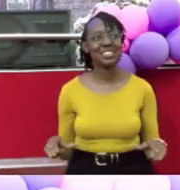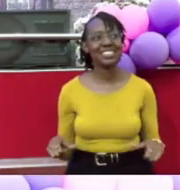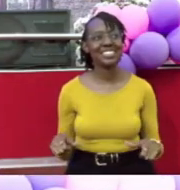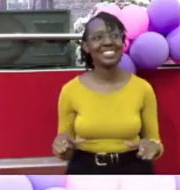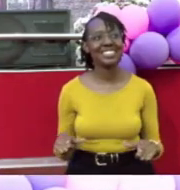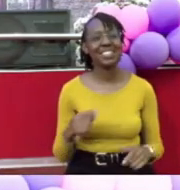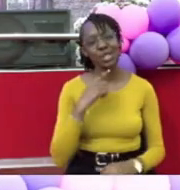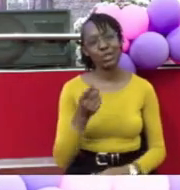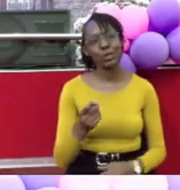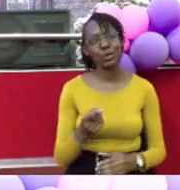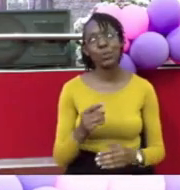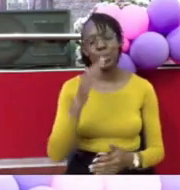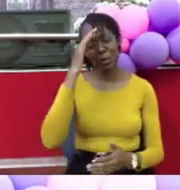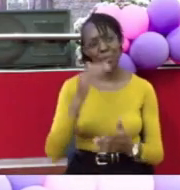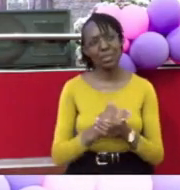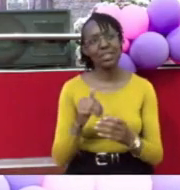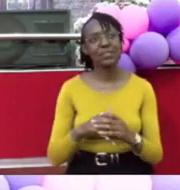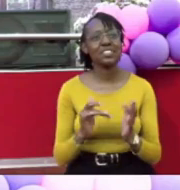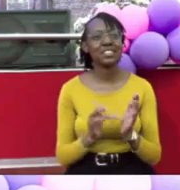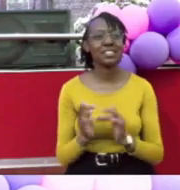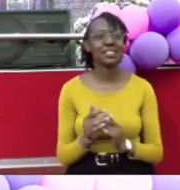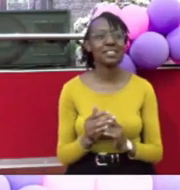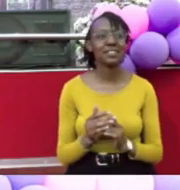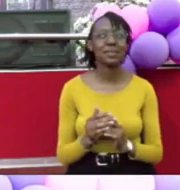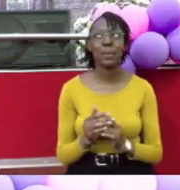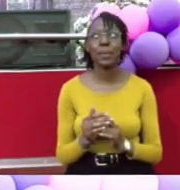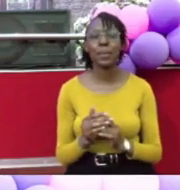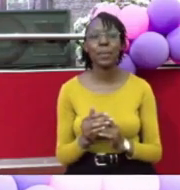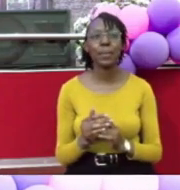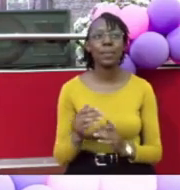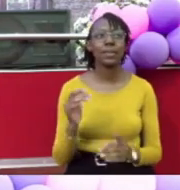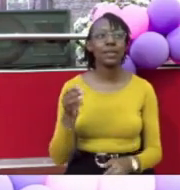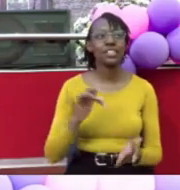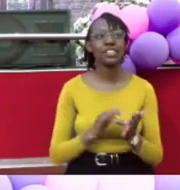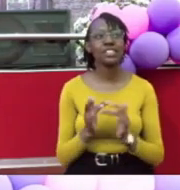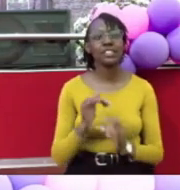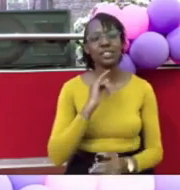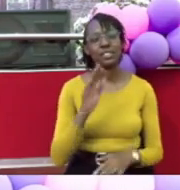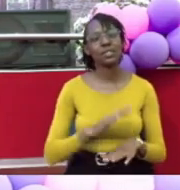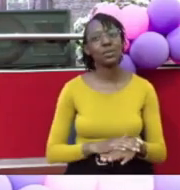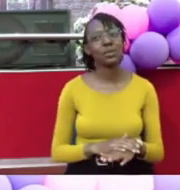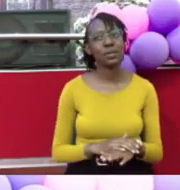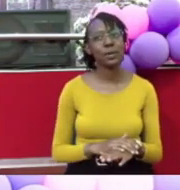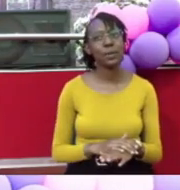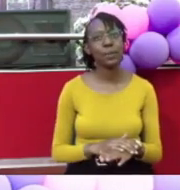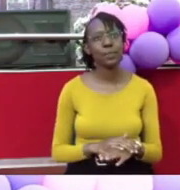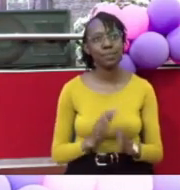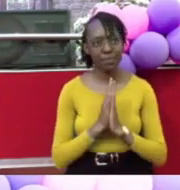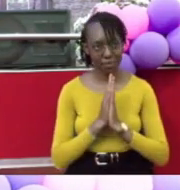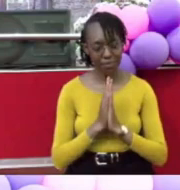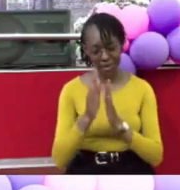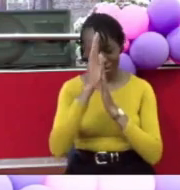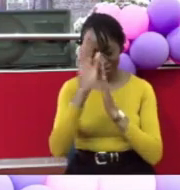he's so sweet. Yeah, yes, ni tamu sana. He's a good God. Ni Mungu mwema. Father God, we thank you for